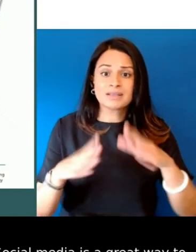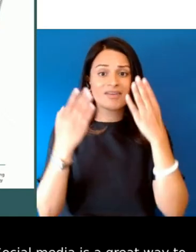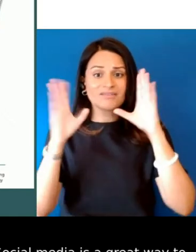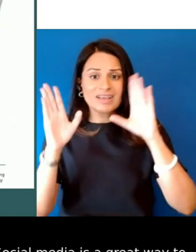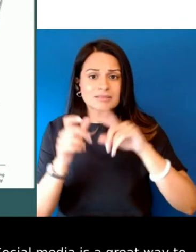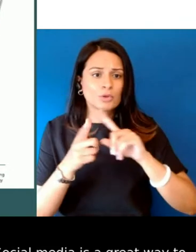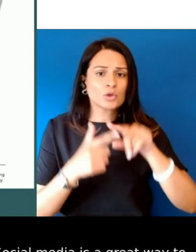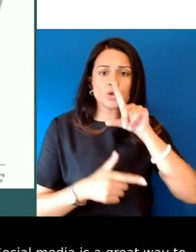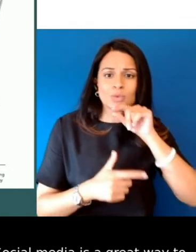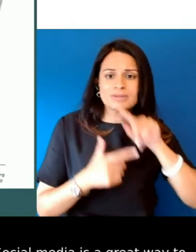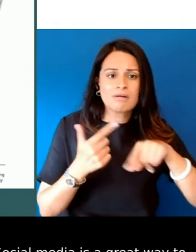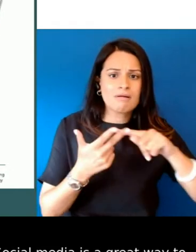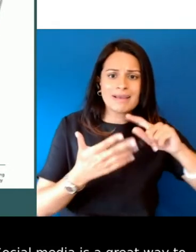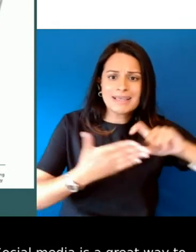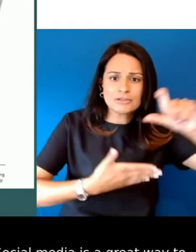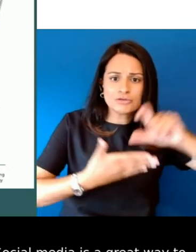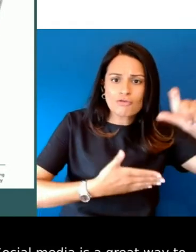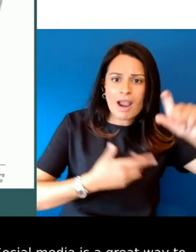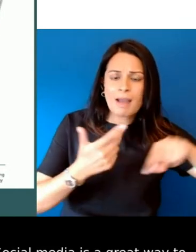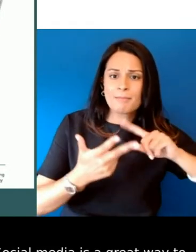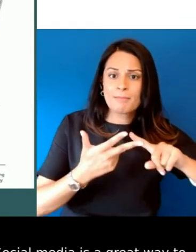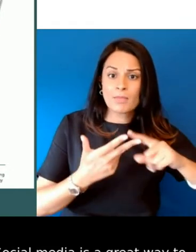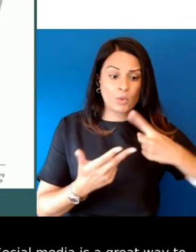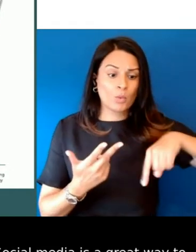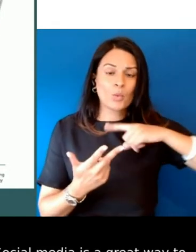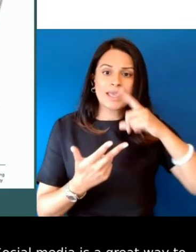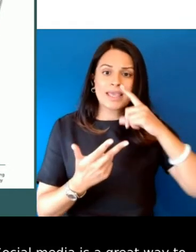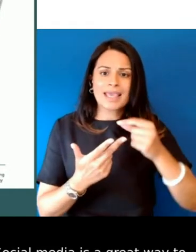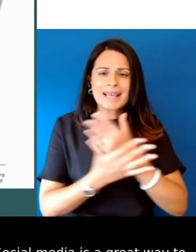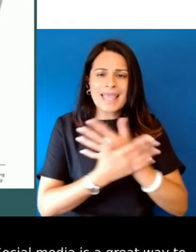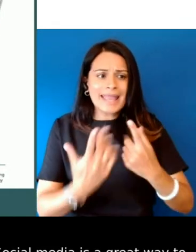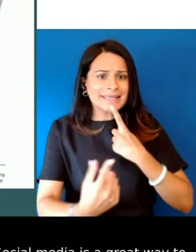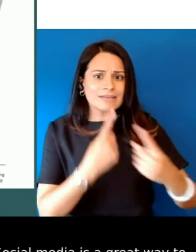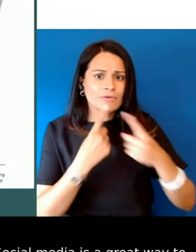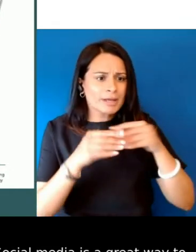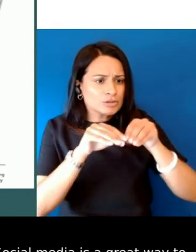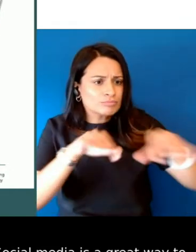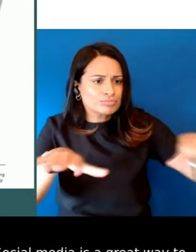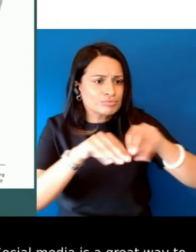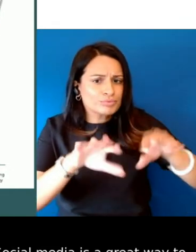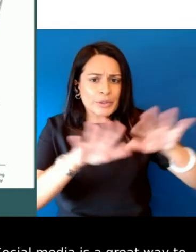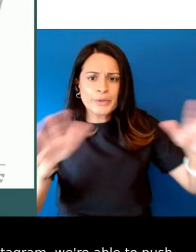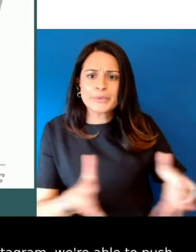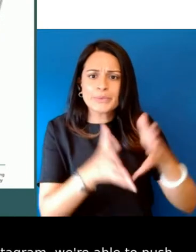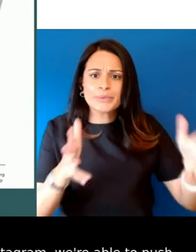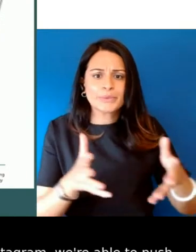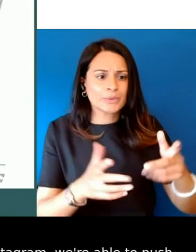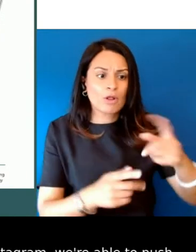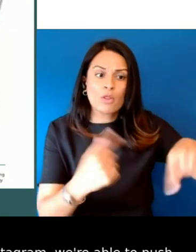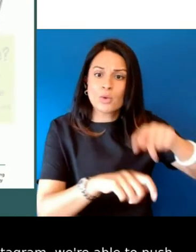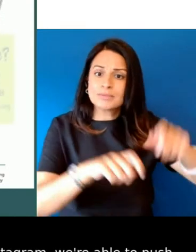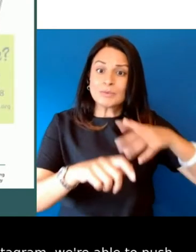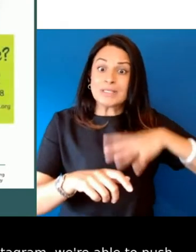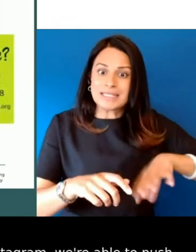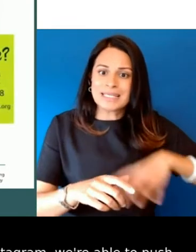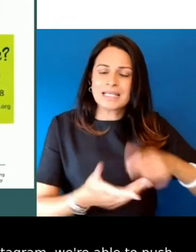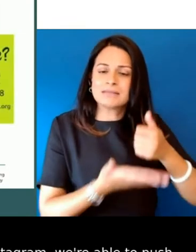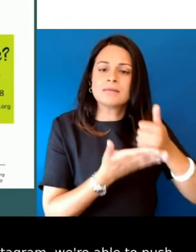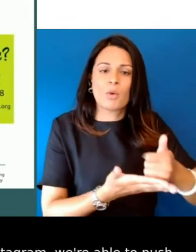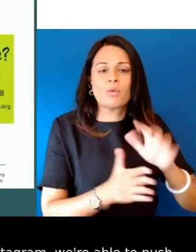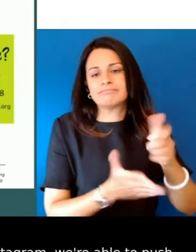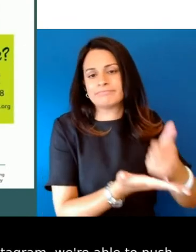instagram um we're able to push out key messages and support those living with allergy next slide